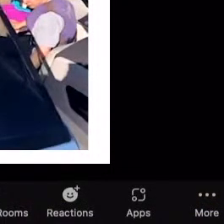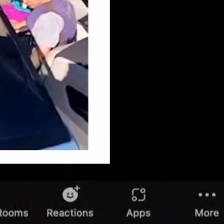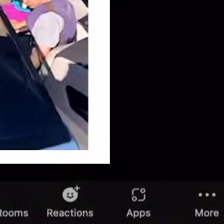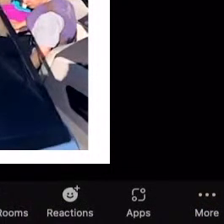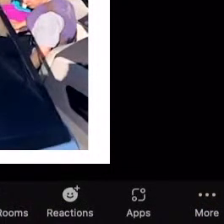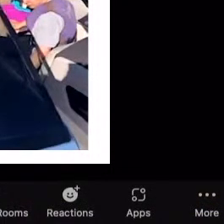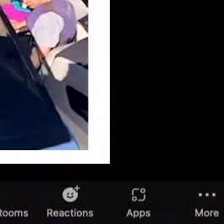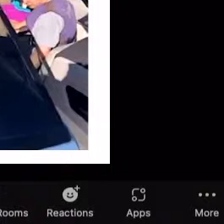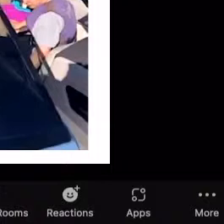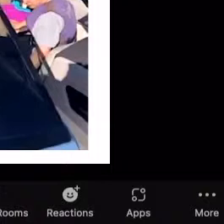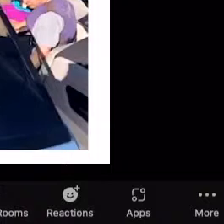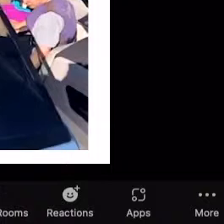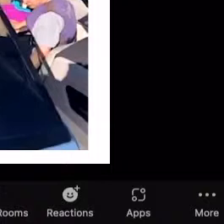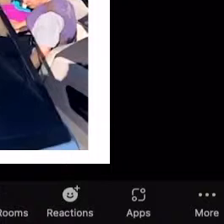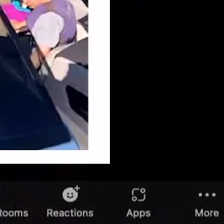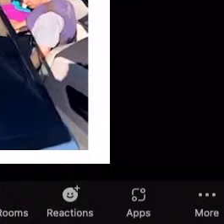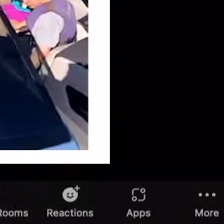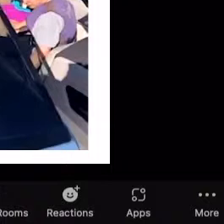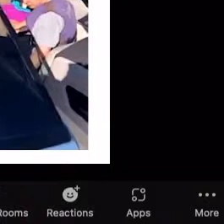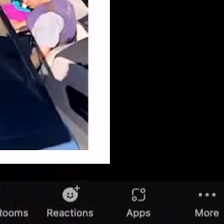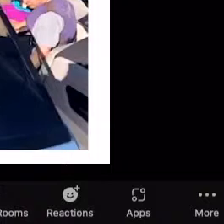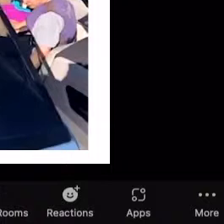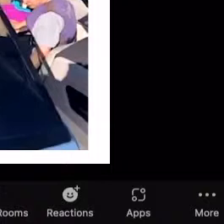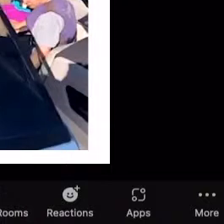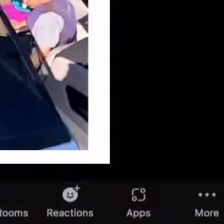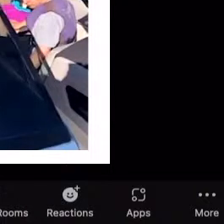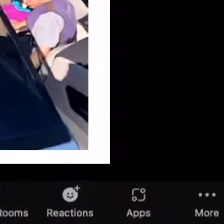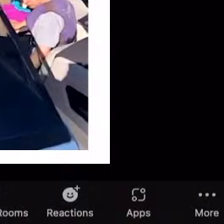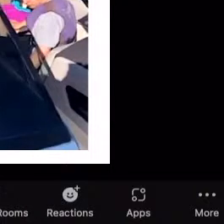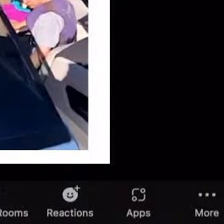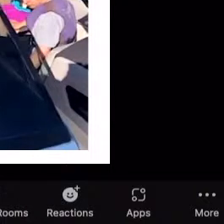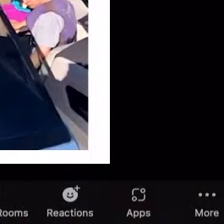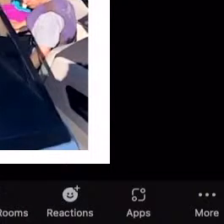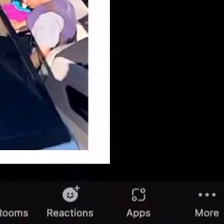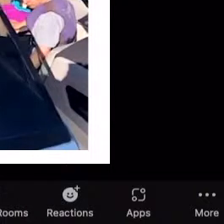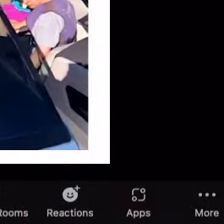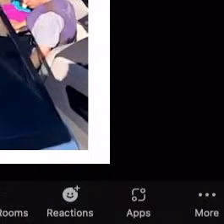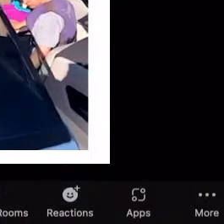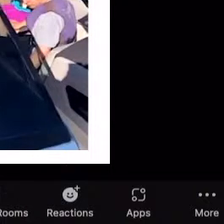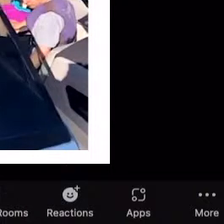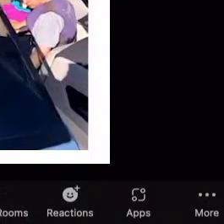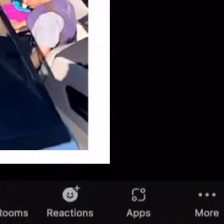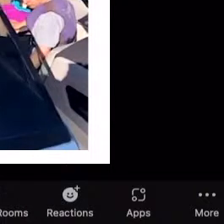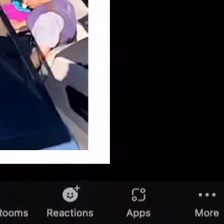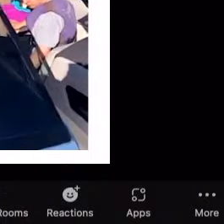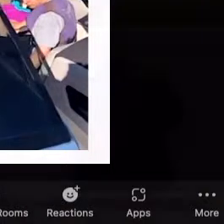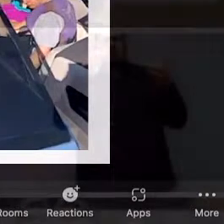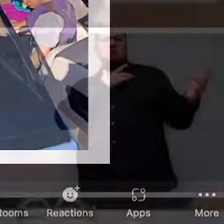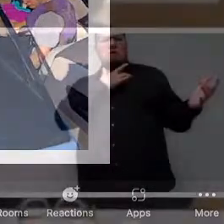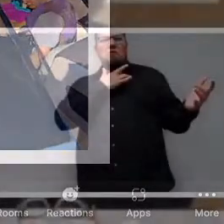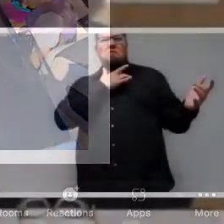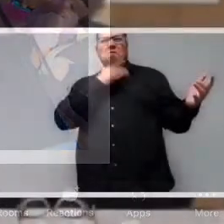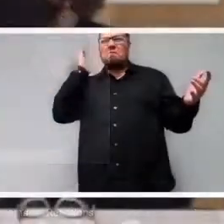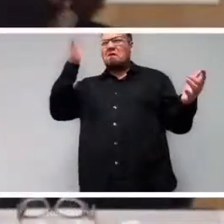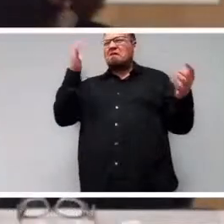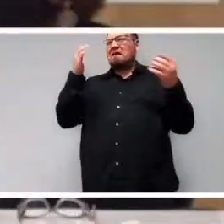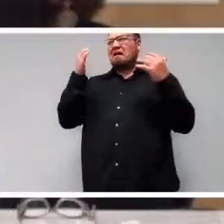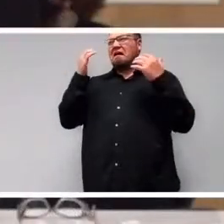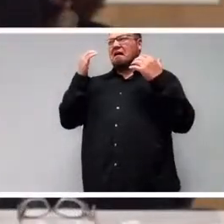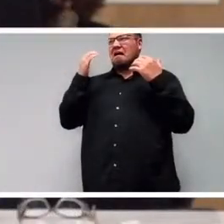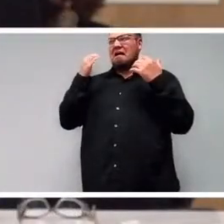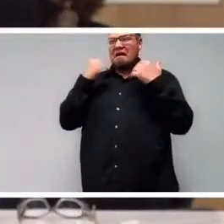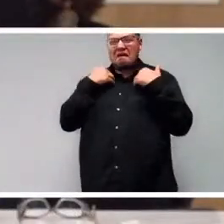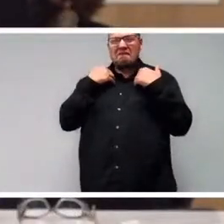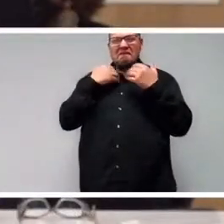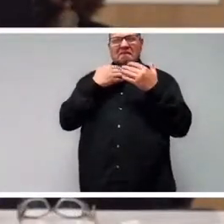we think about our students that experience disability and when they leave the school district, I think our greatest concern is always, will they have things that they can do, right?